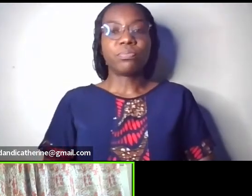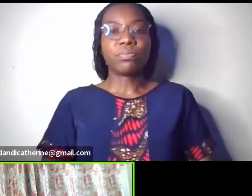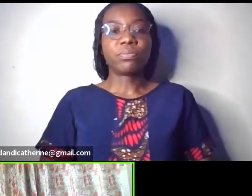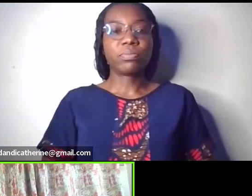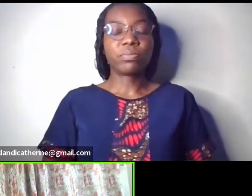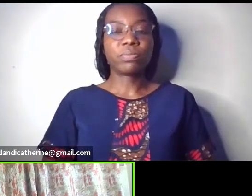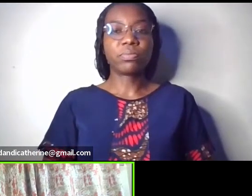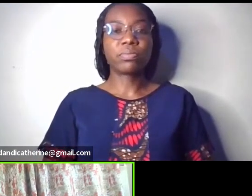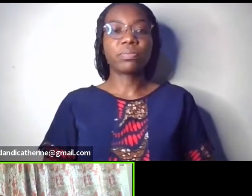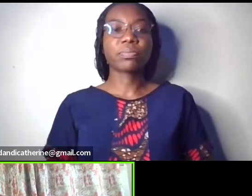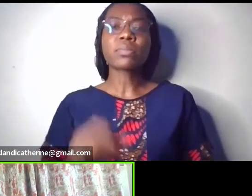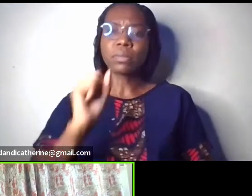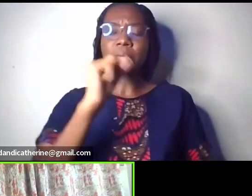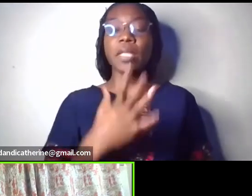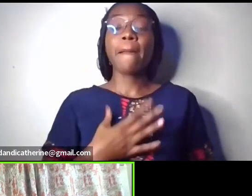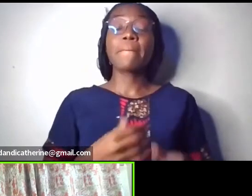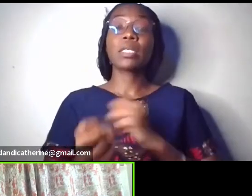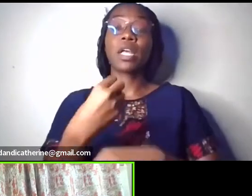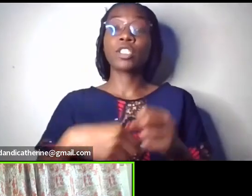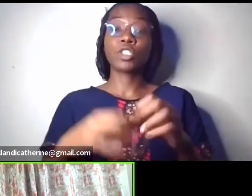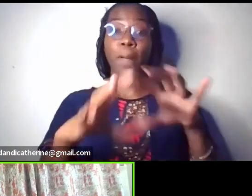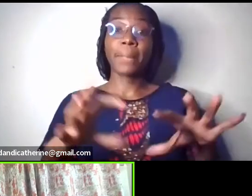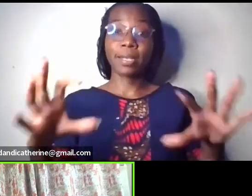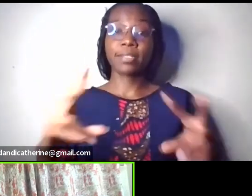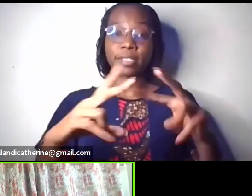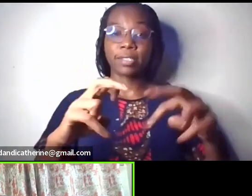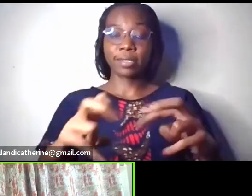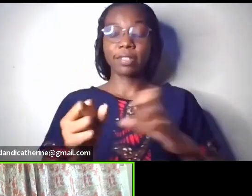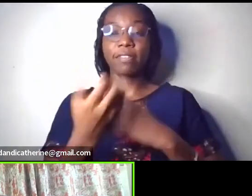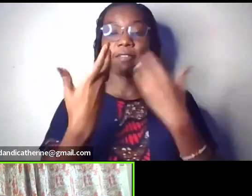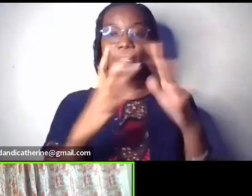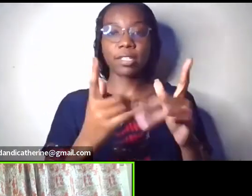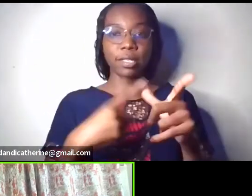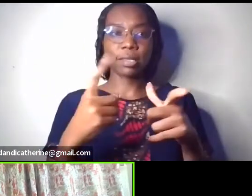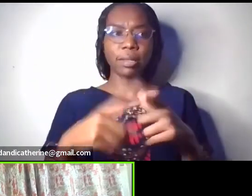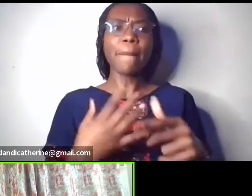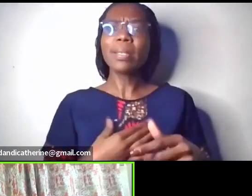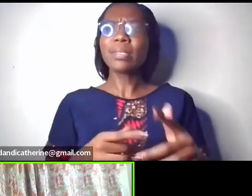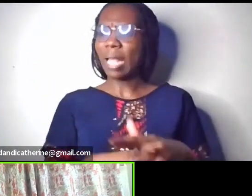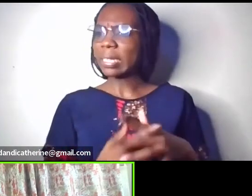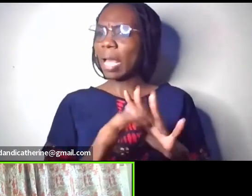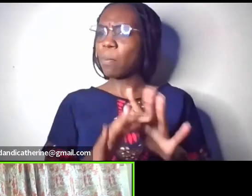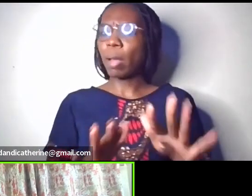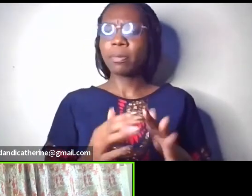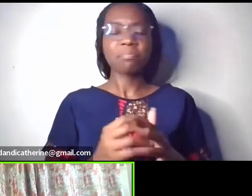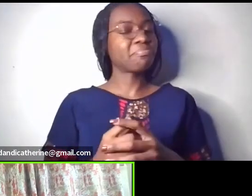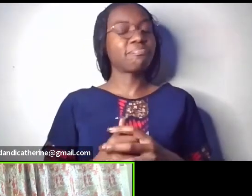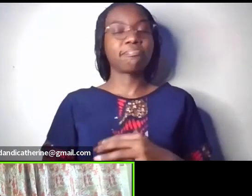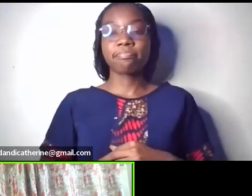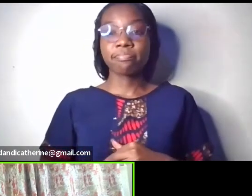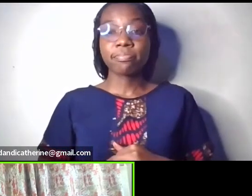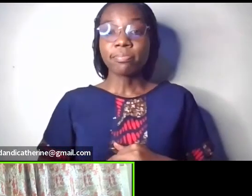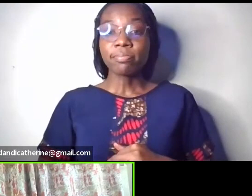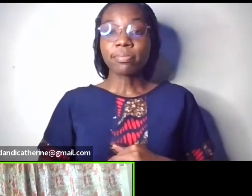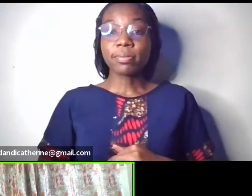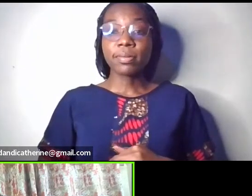I did a bit of market research. I didn't just start, of course. So one, it was